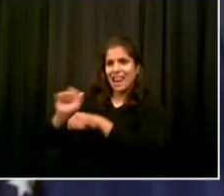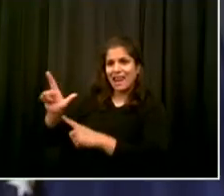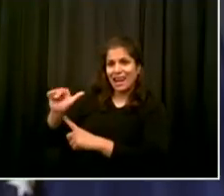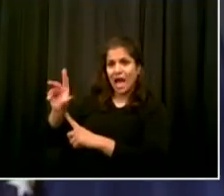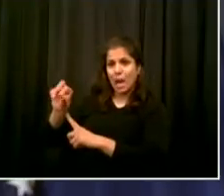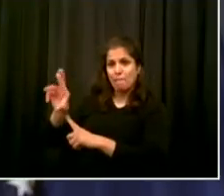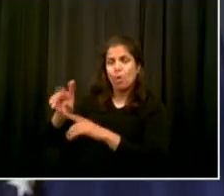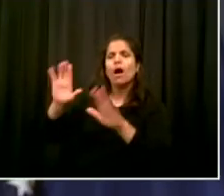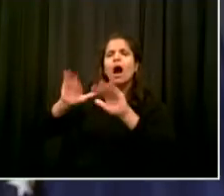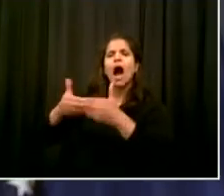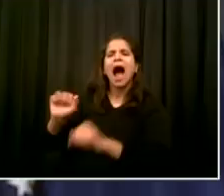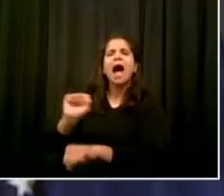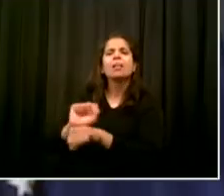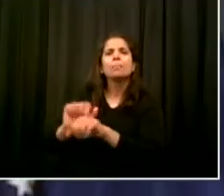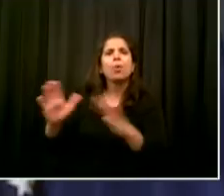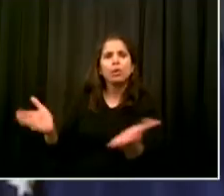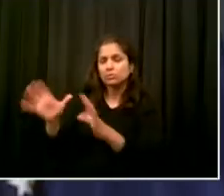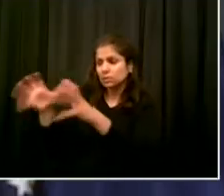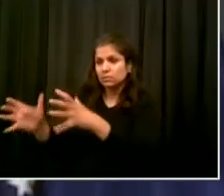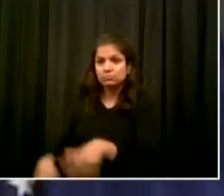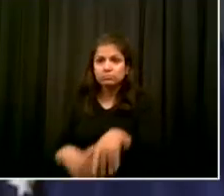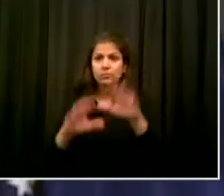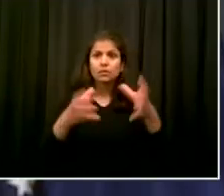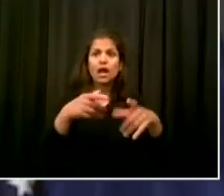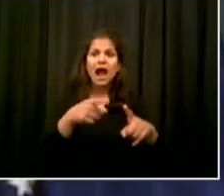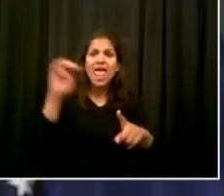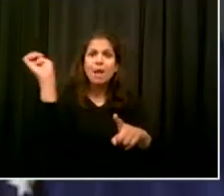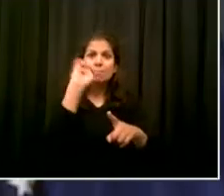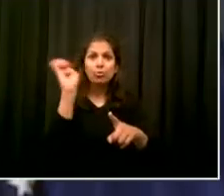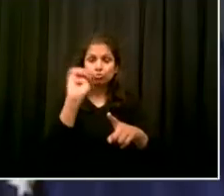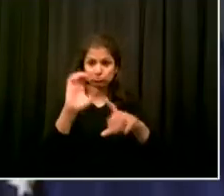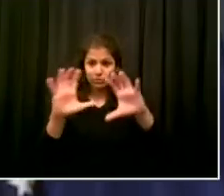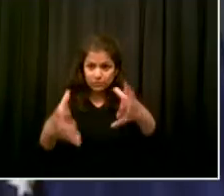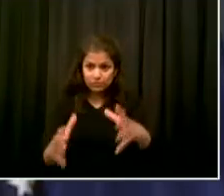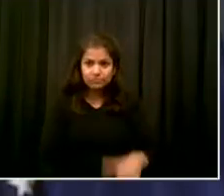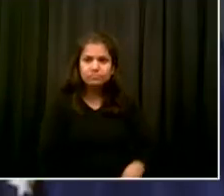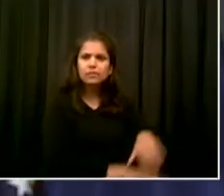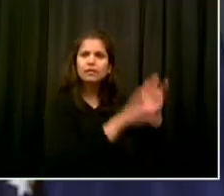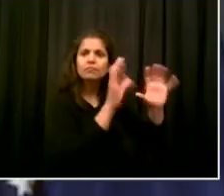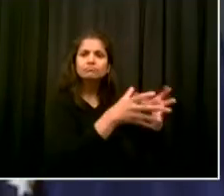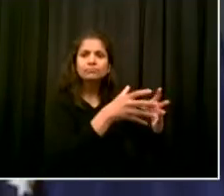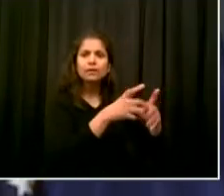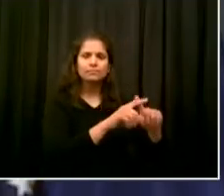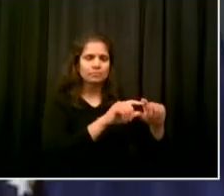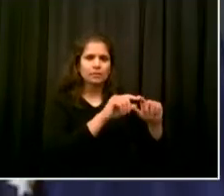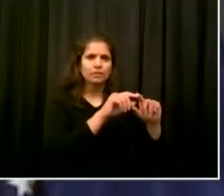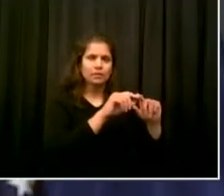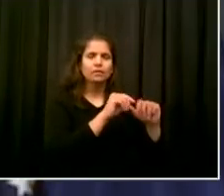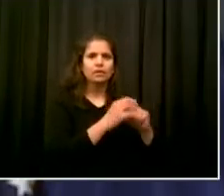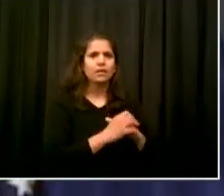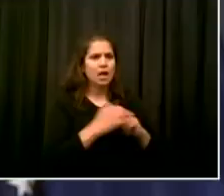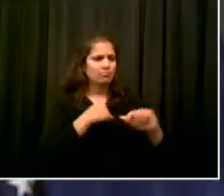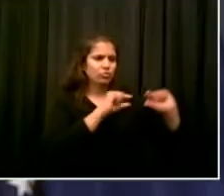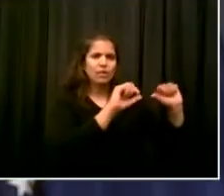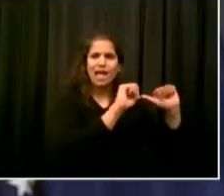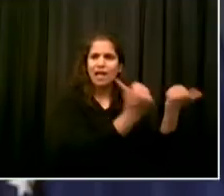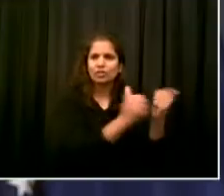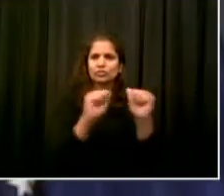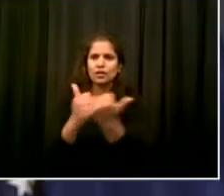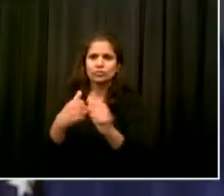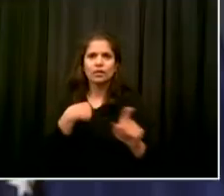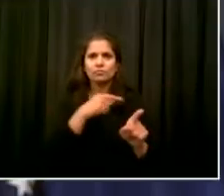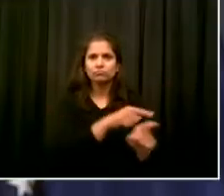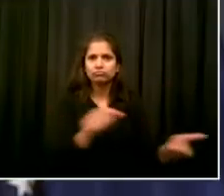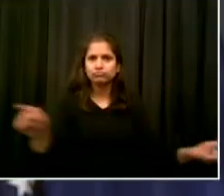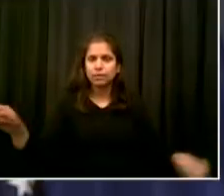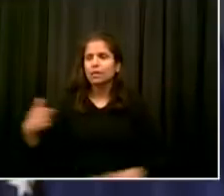and the cure violence groups and using some of those resources and just coming together. And I think that has been really, that